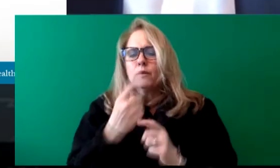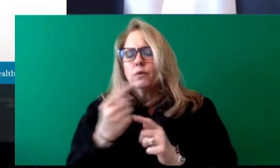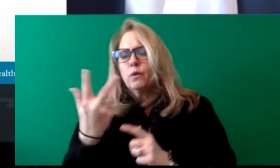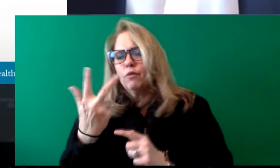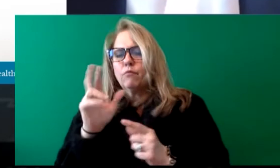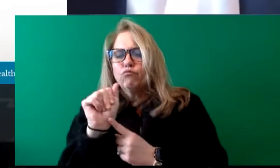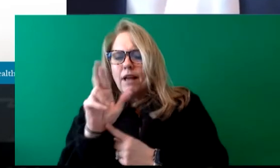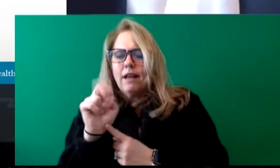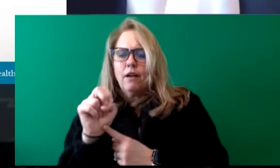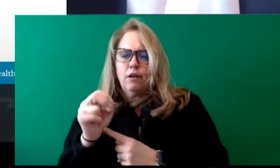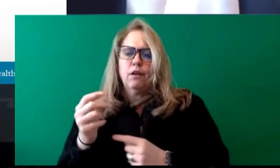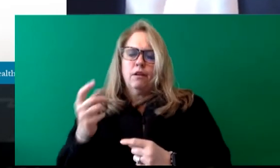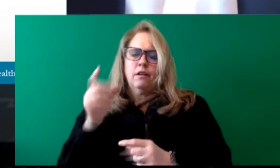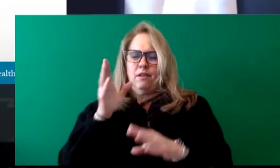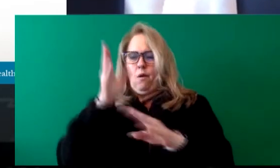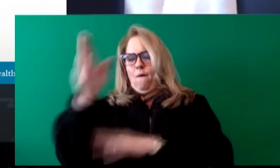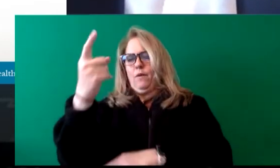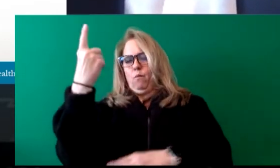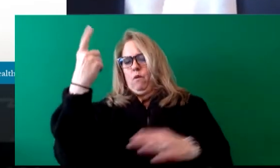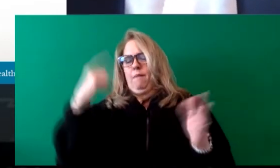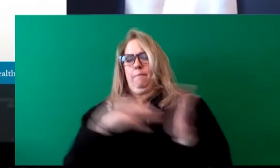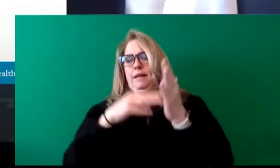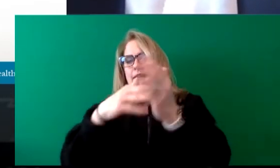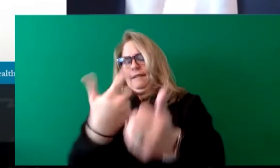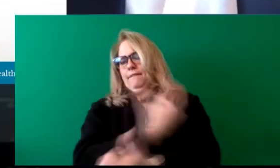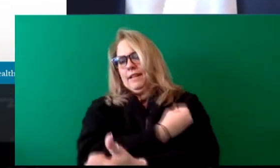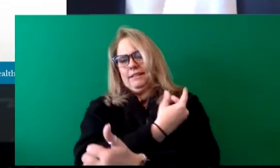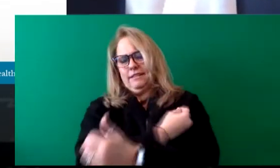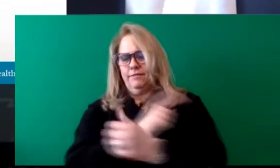of Guillain-Barré, of